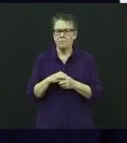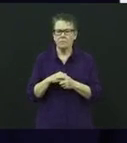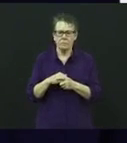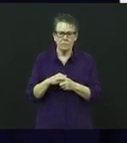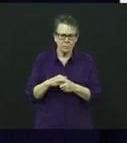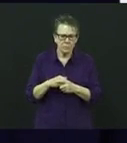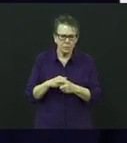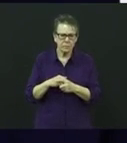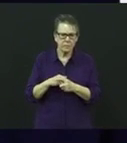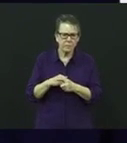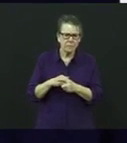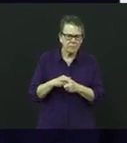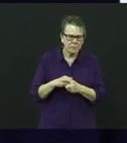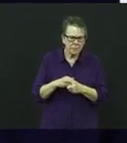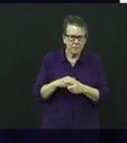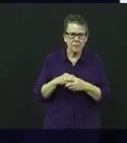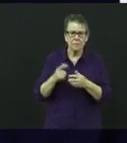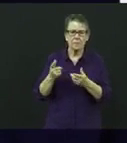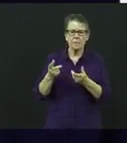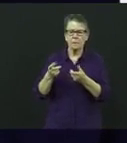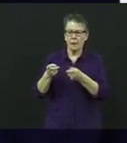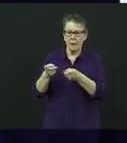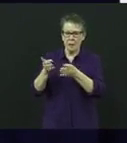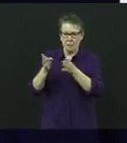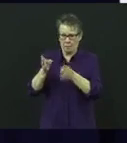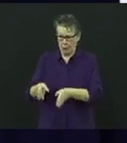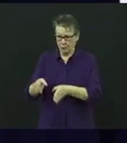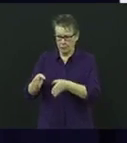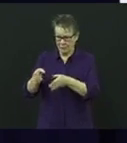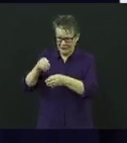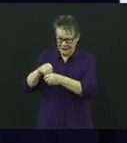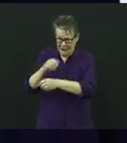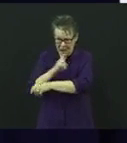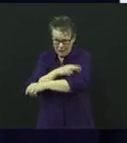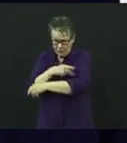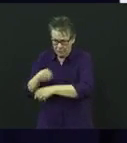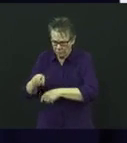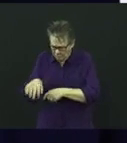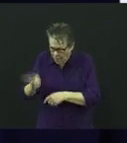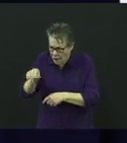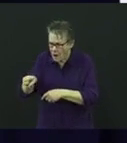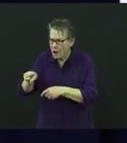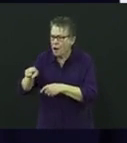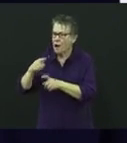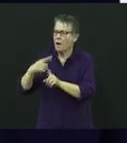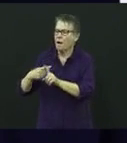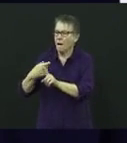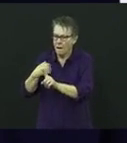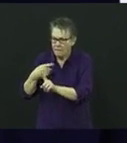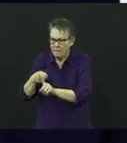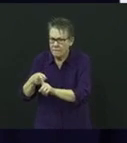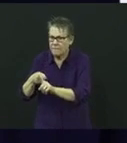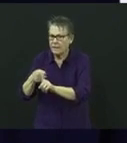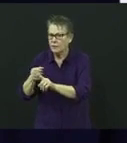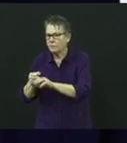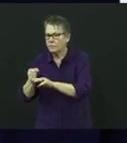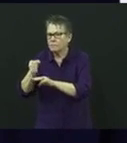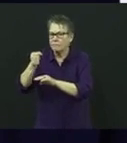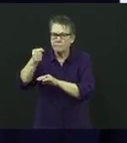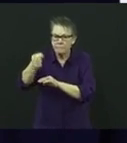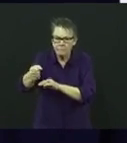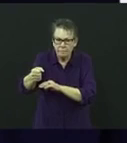positive, and needs to isolate for a short period of time after their hospital stay,